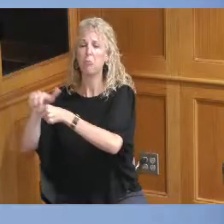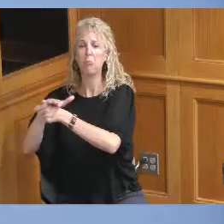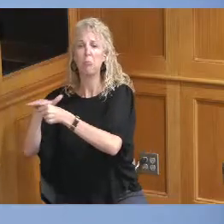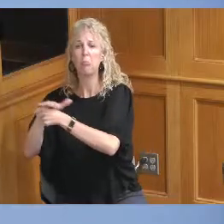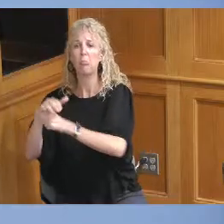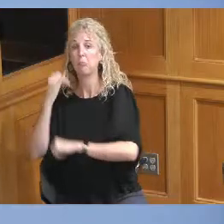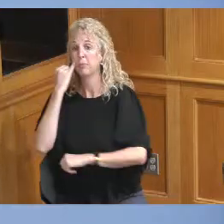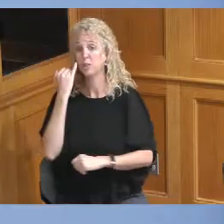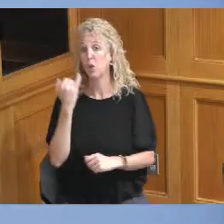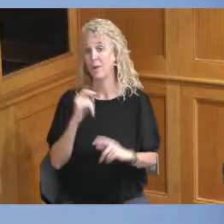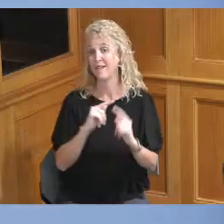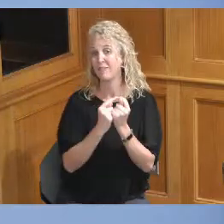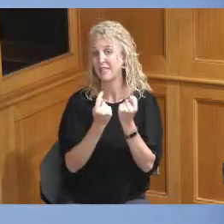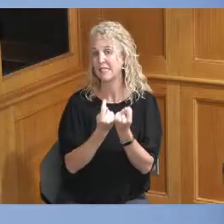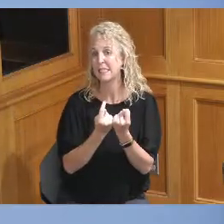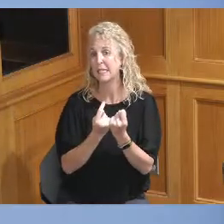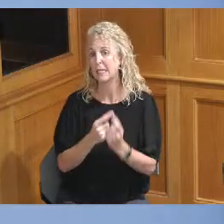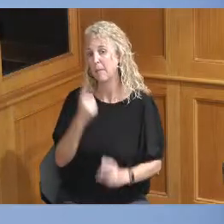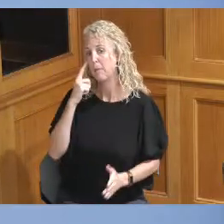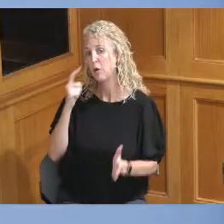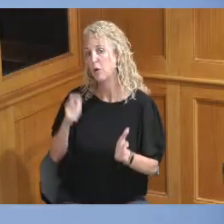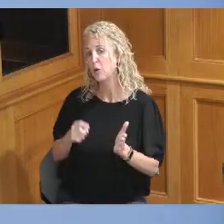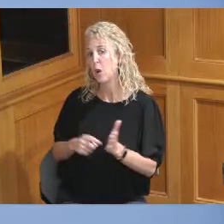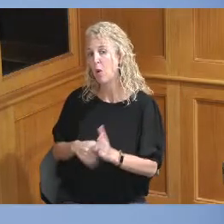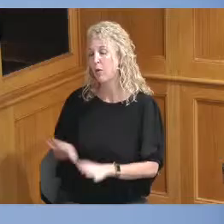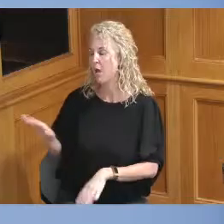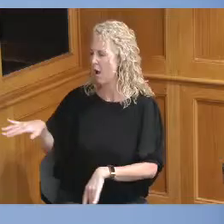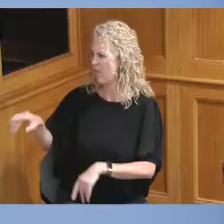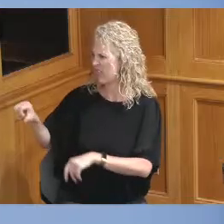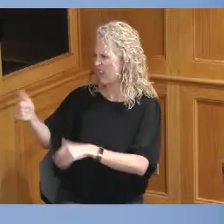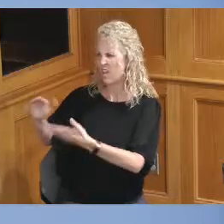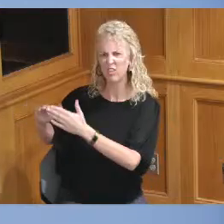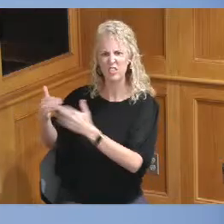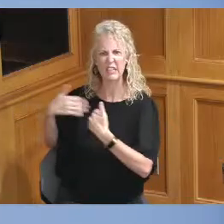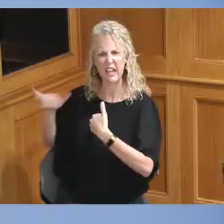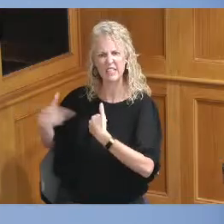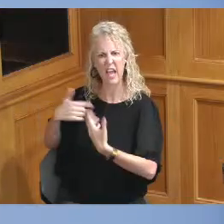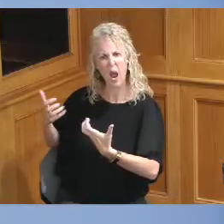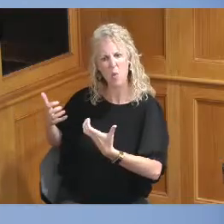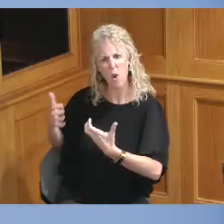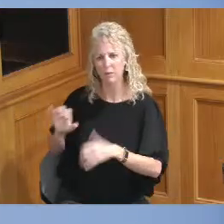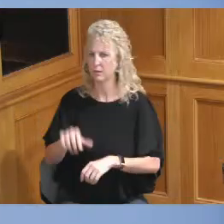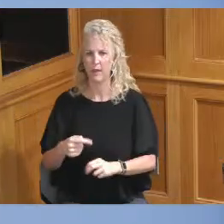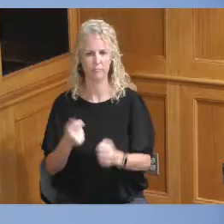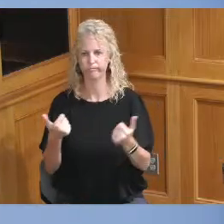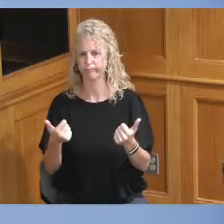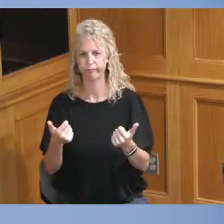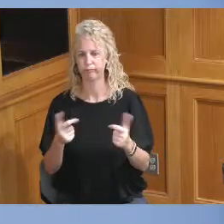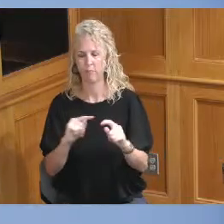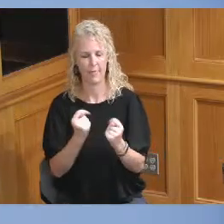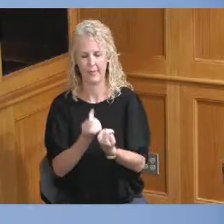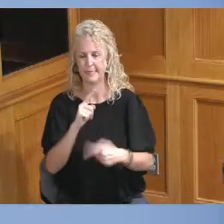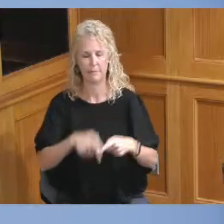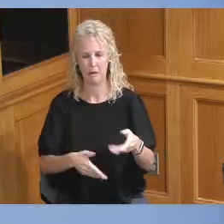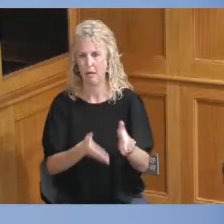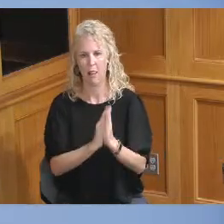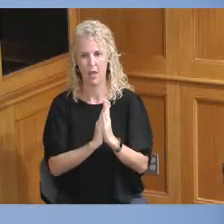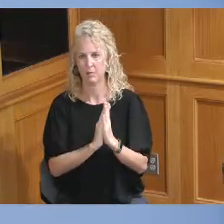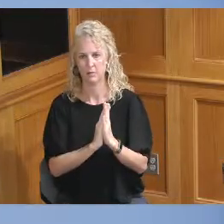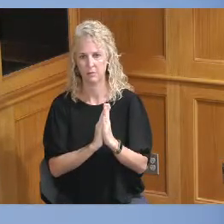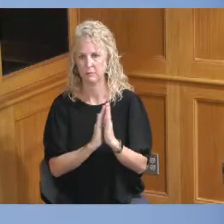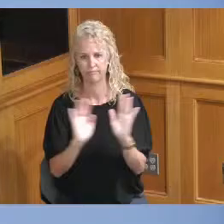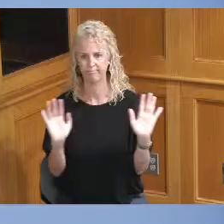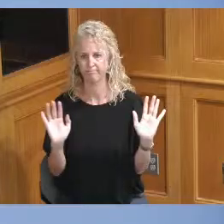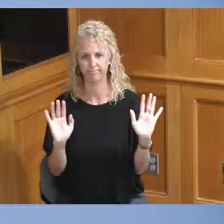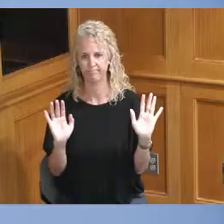else, the team technically could ask for the county to provide those enhancements. That provision is going to be removed from the current, I should say from the new